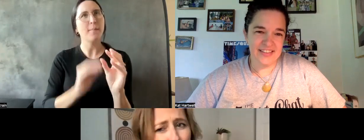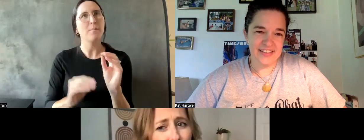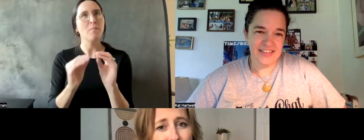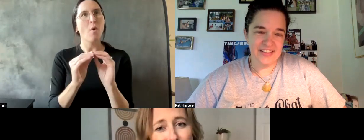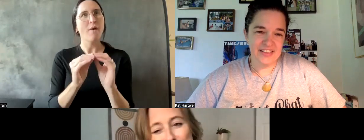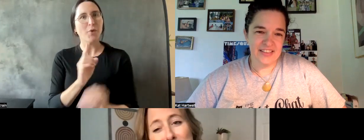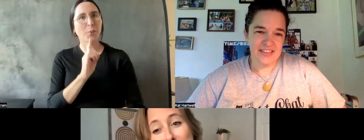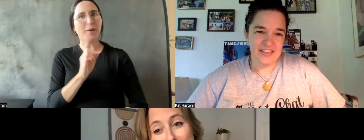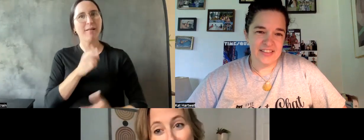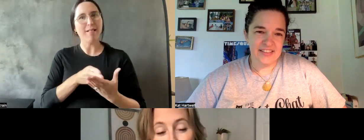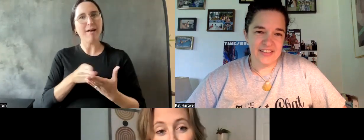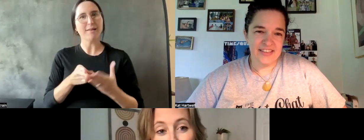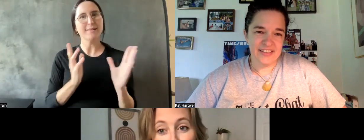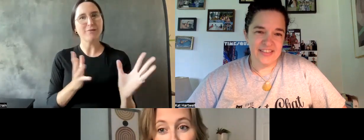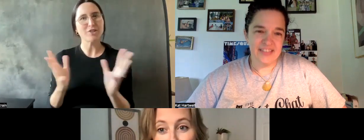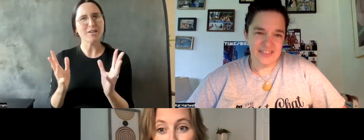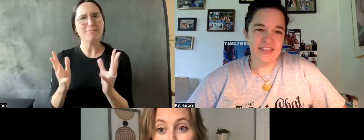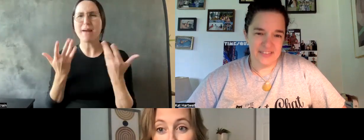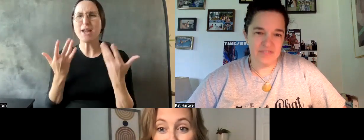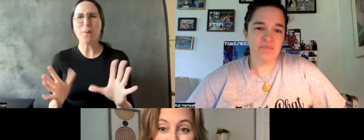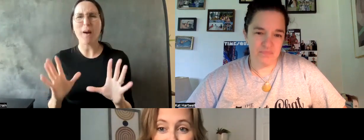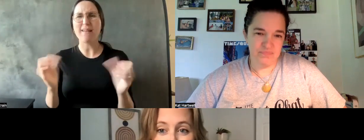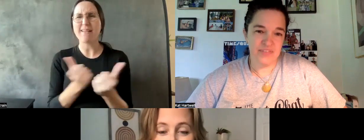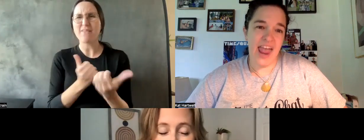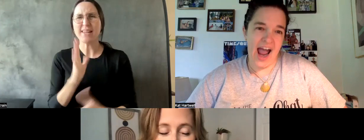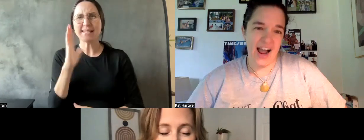of it rehearsed, just kind of seeing where it goes. So